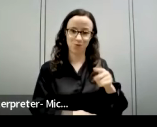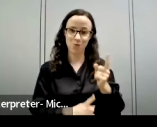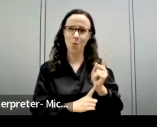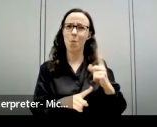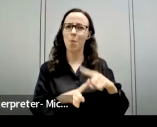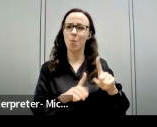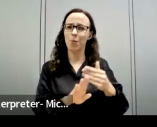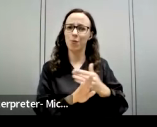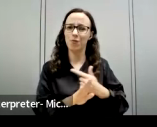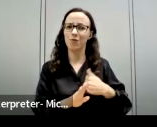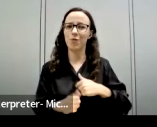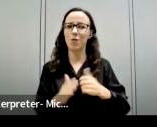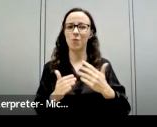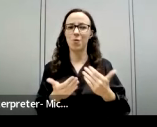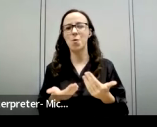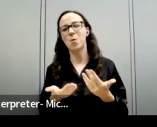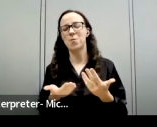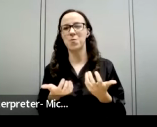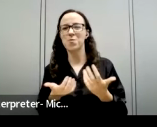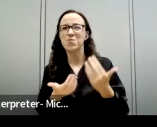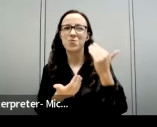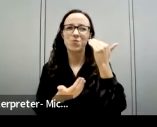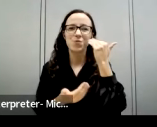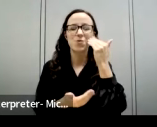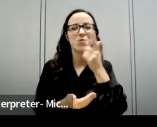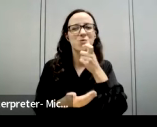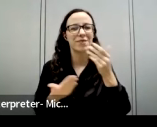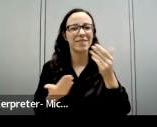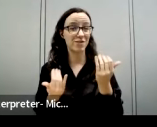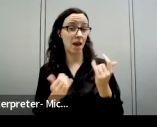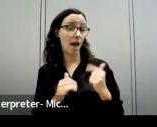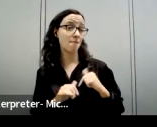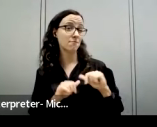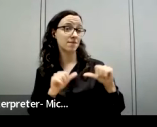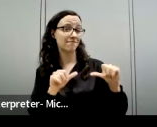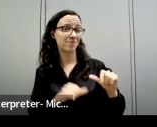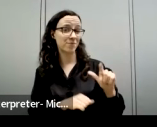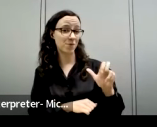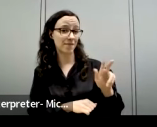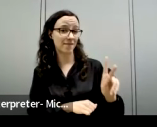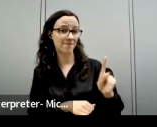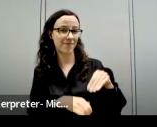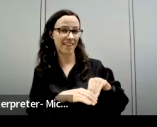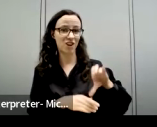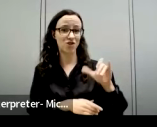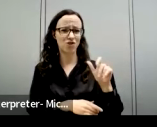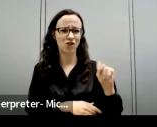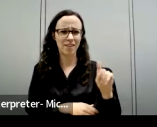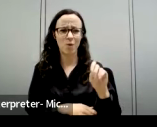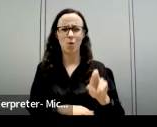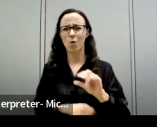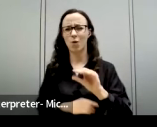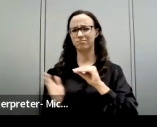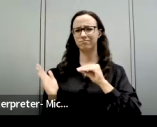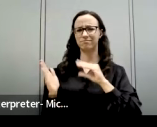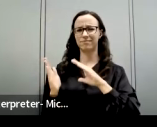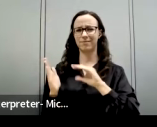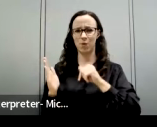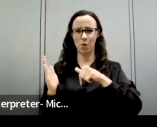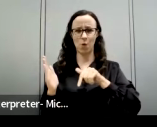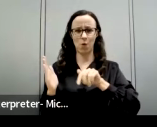here today first. So I'm going to drop a link into the chat, or you can scan this QR code. There's just two